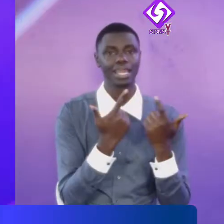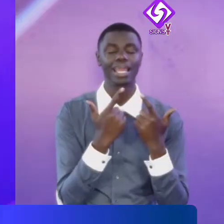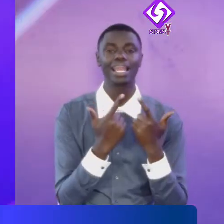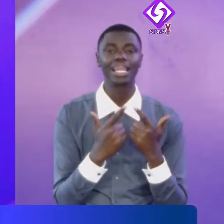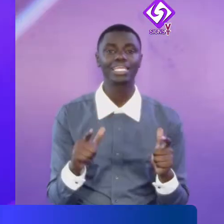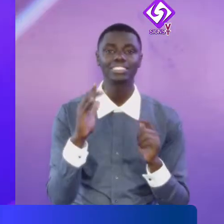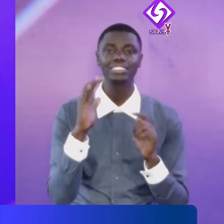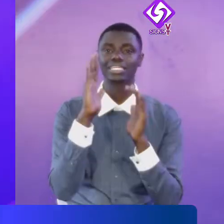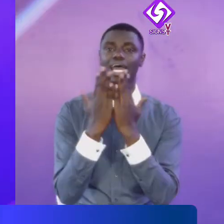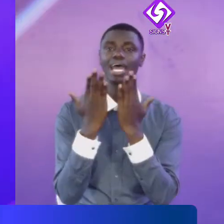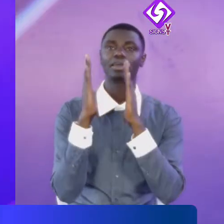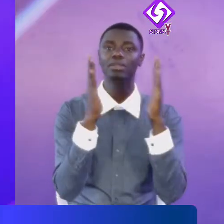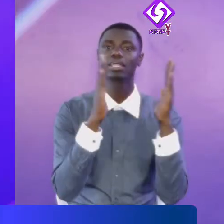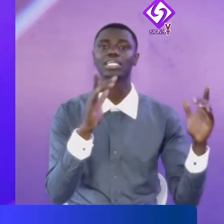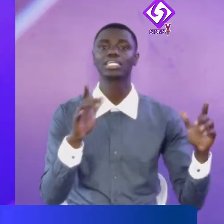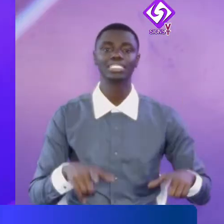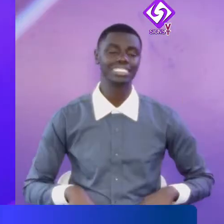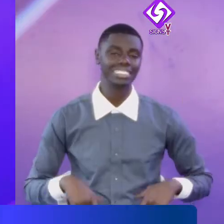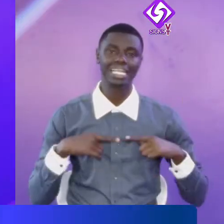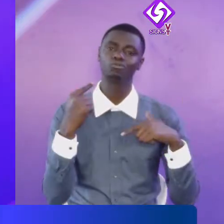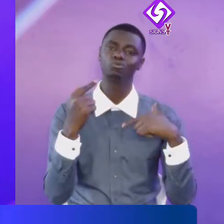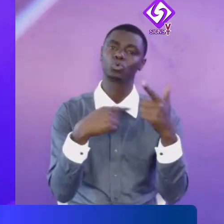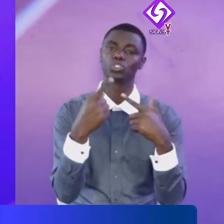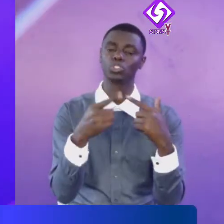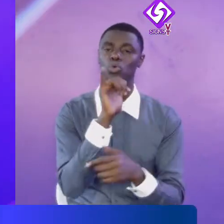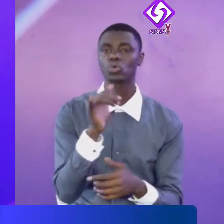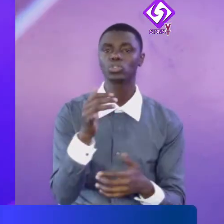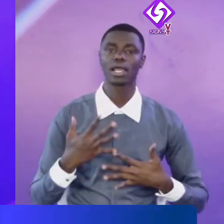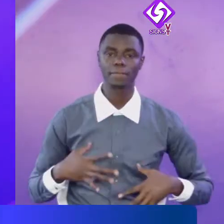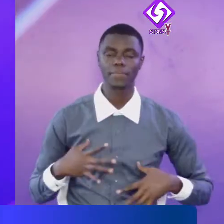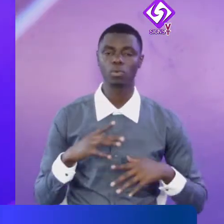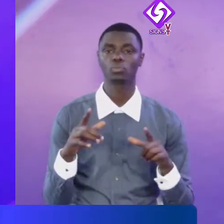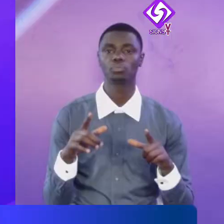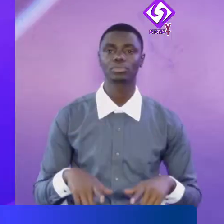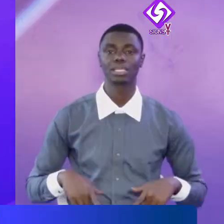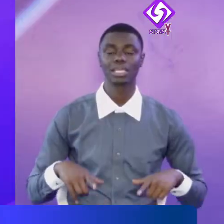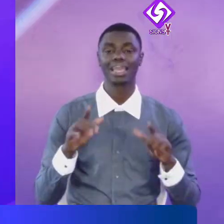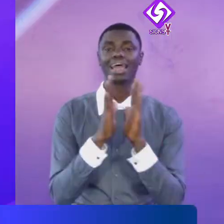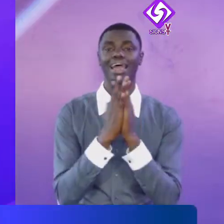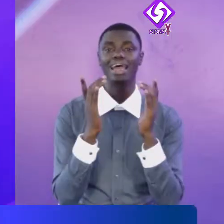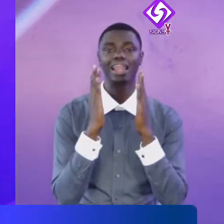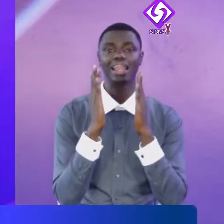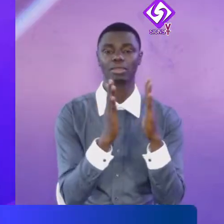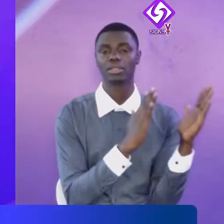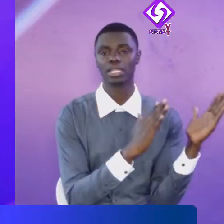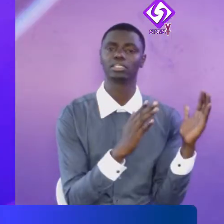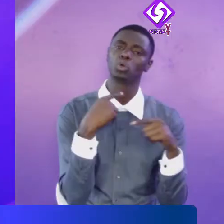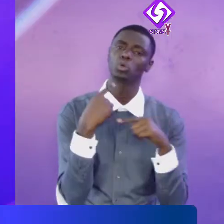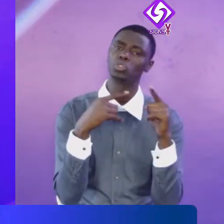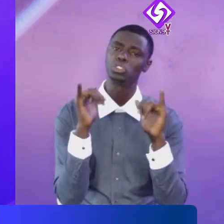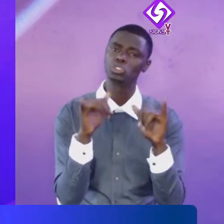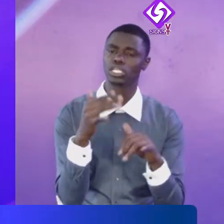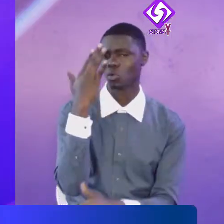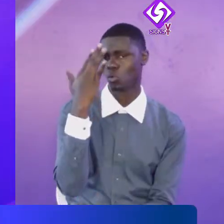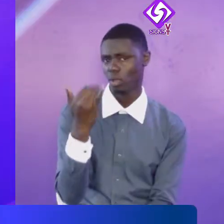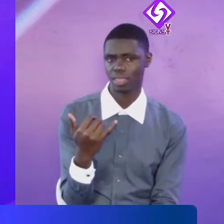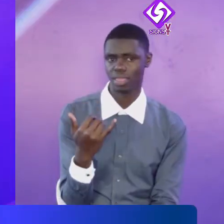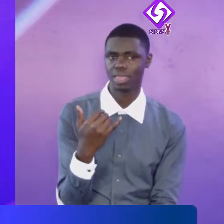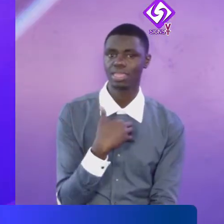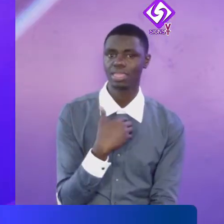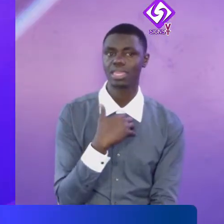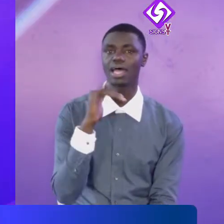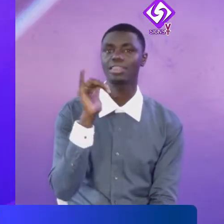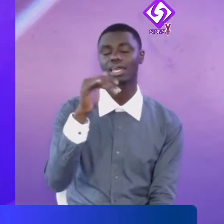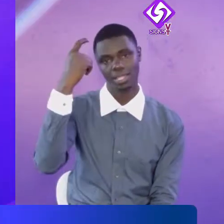alive and kicking. Yeah. So that's the people's library. Let the people's library continue staying. Yeah. Because he has got that institutional